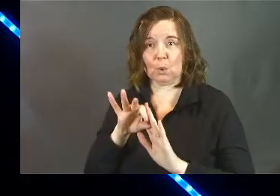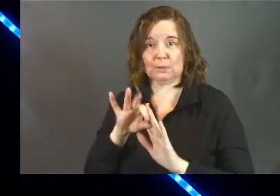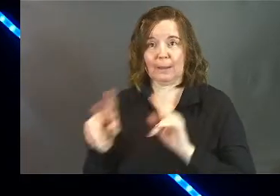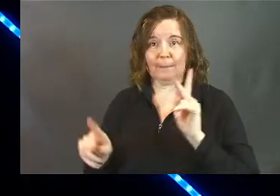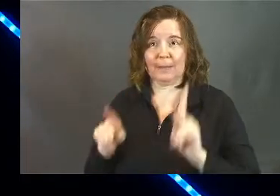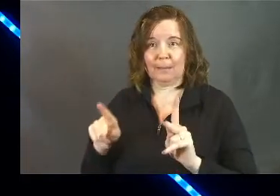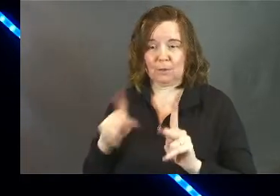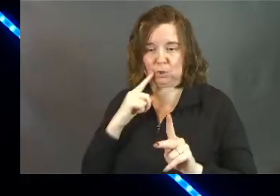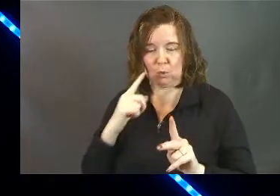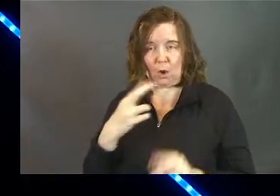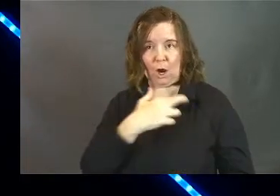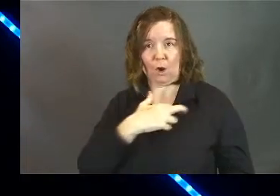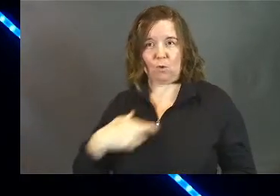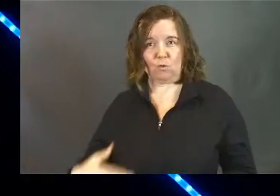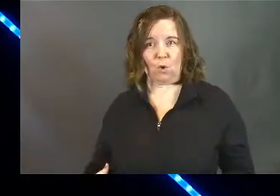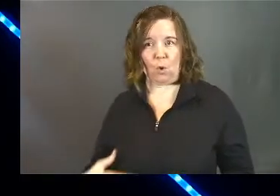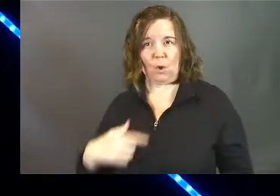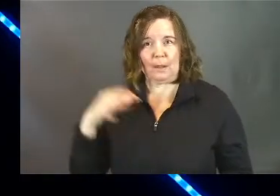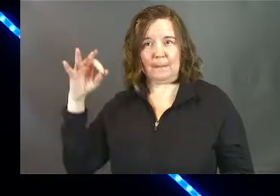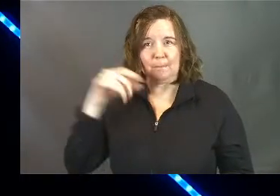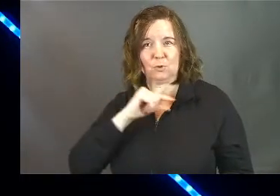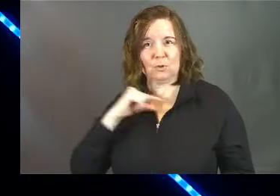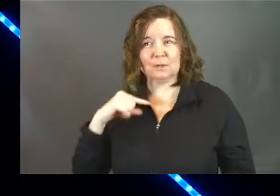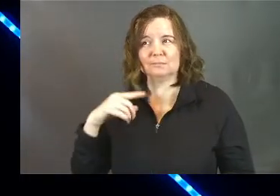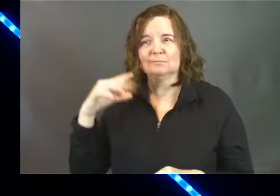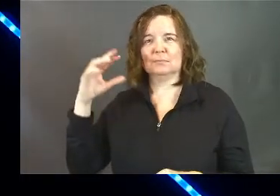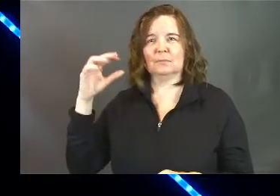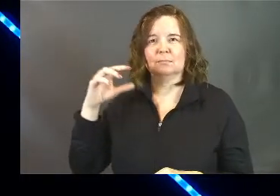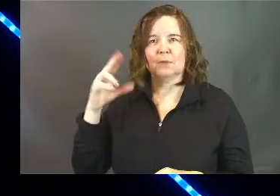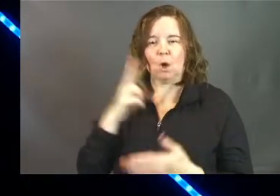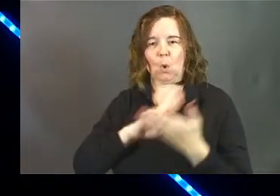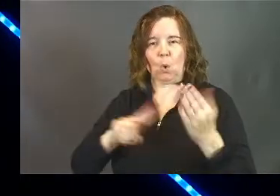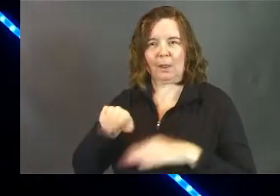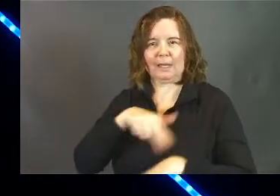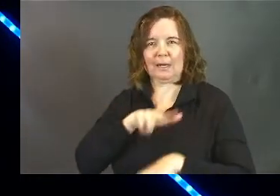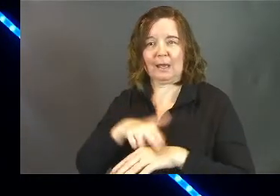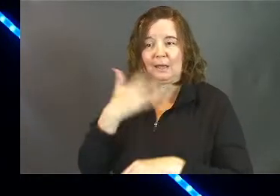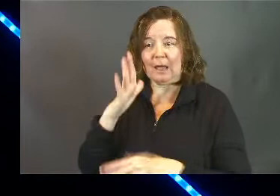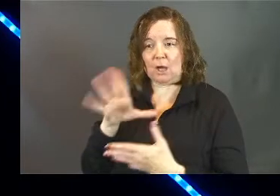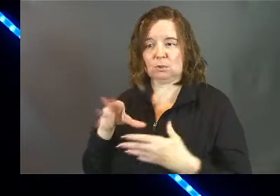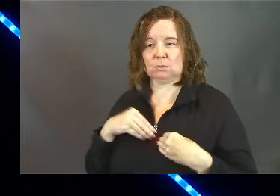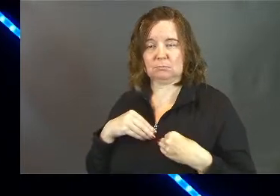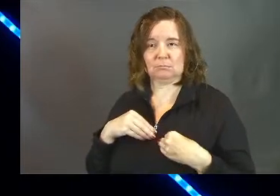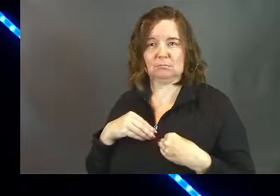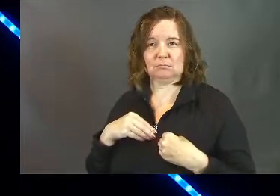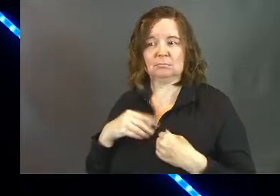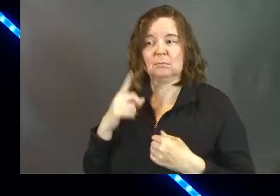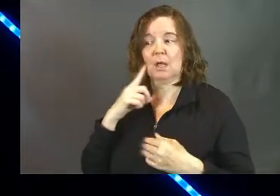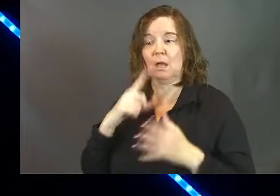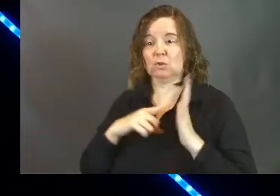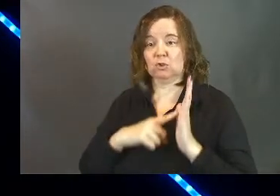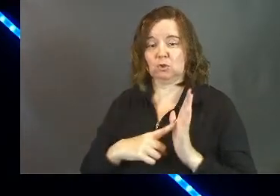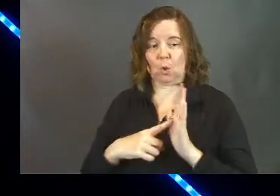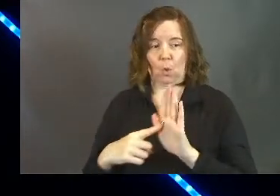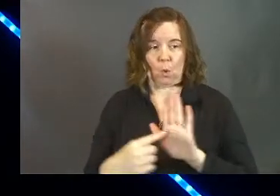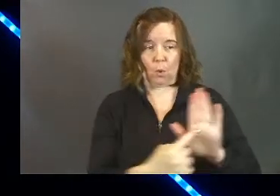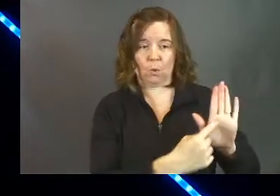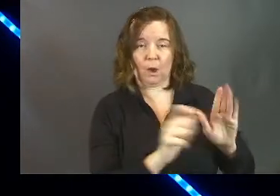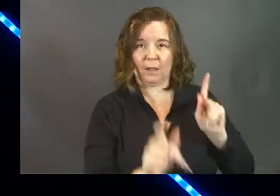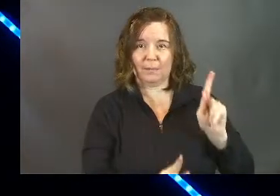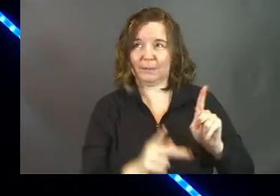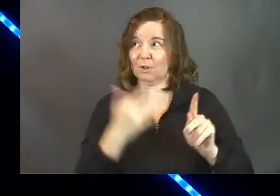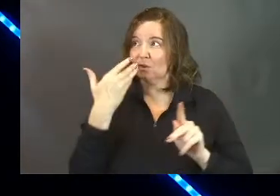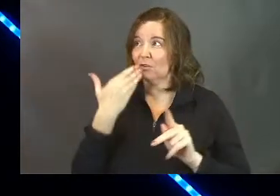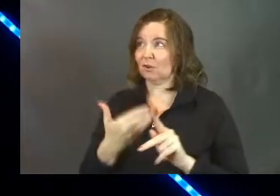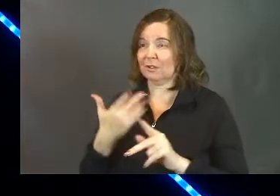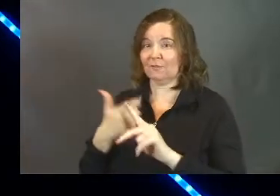people. You are royal priests, a holy nation, God's very own possession. As a result, you can show others the goodness of God, for he called you